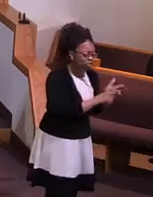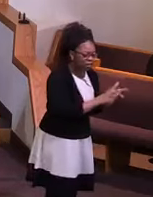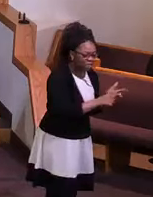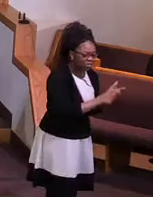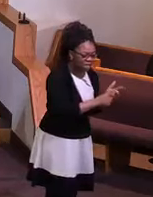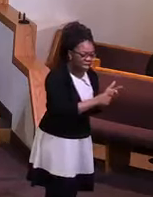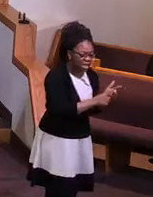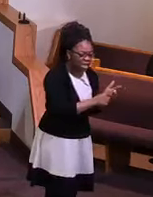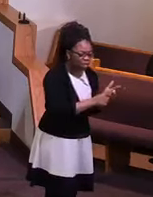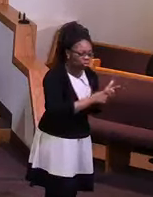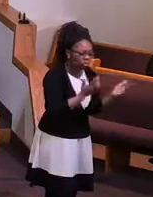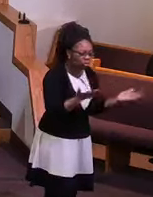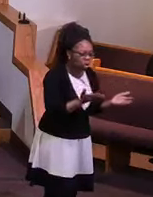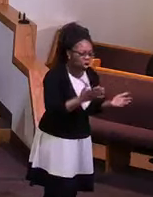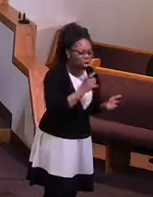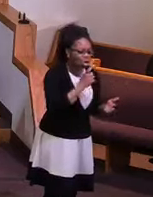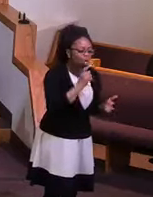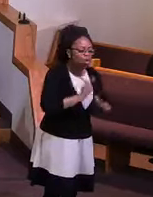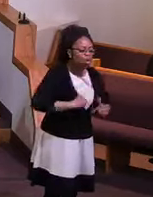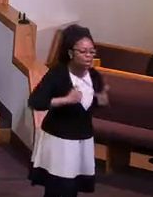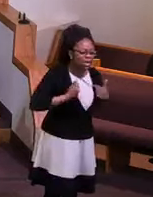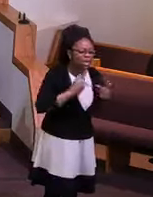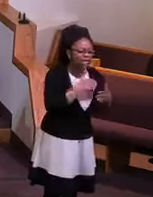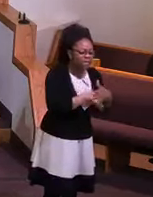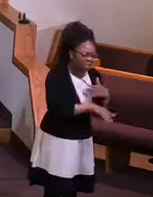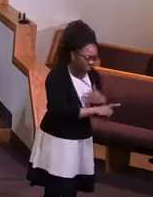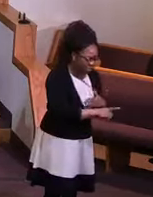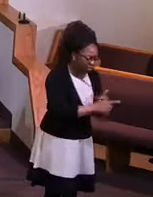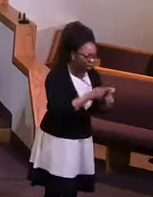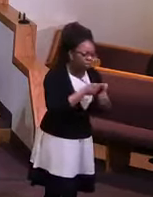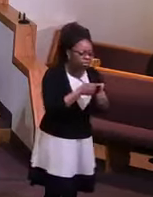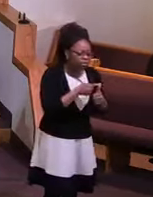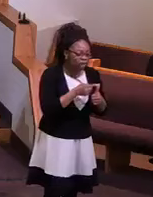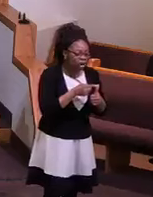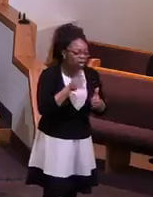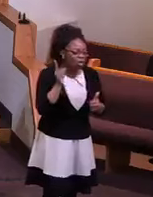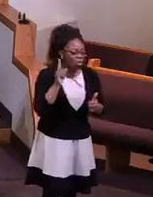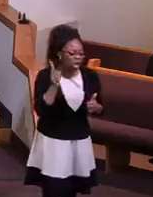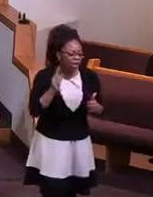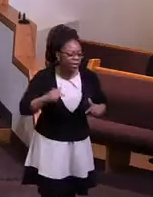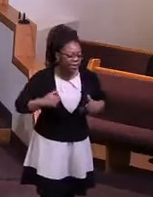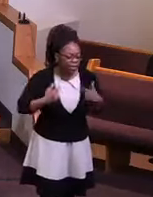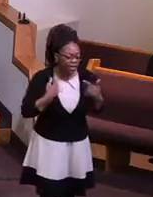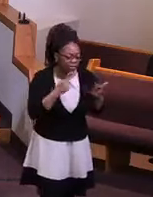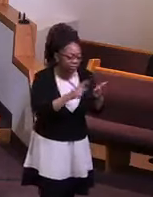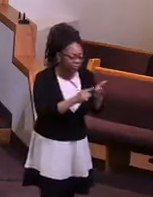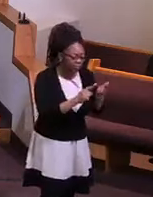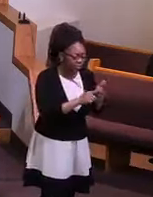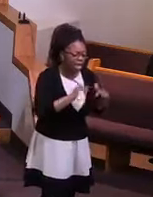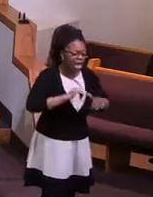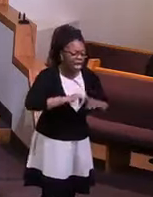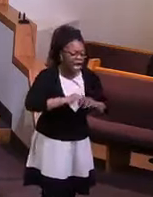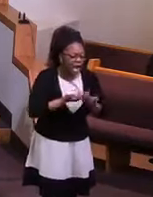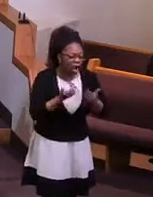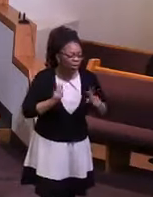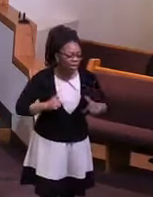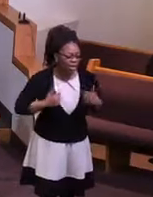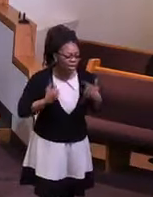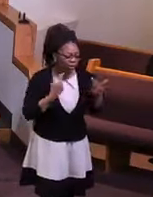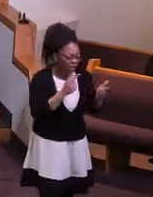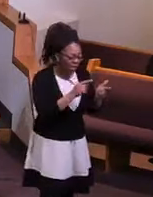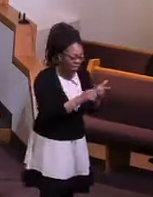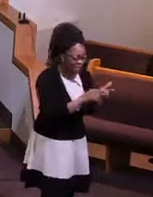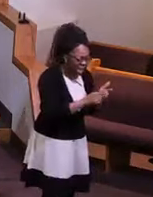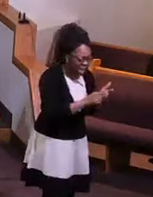him. First of all, where he lived. The second sign was how he lived. But now